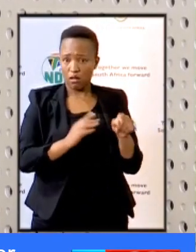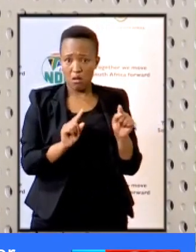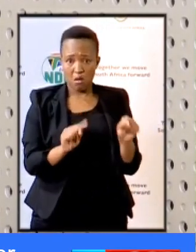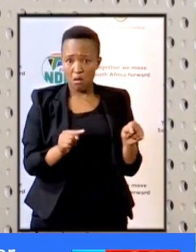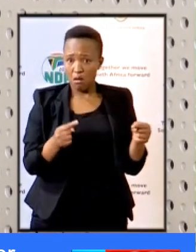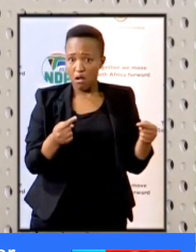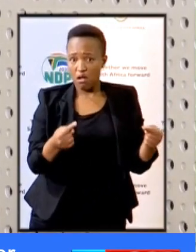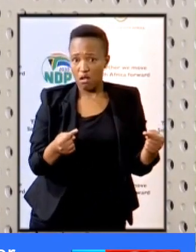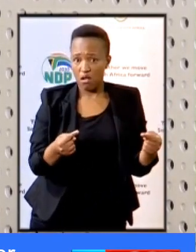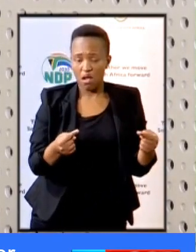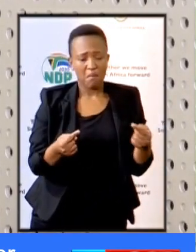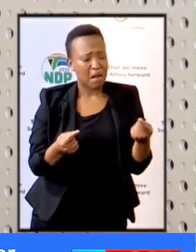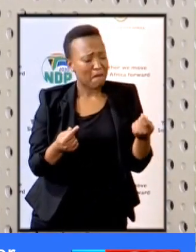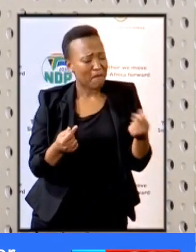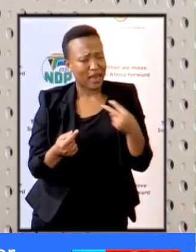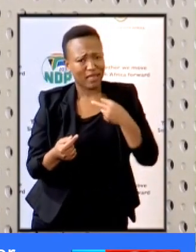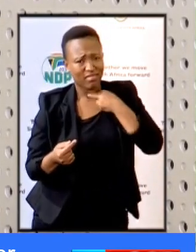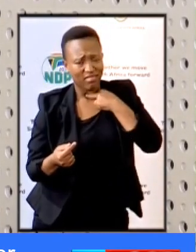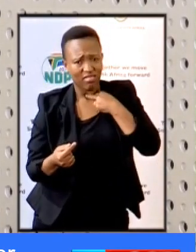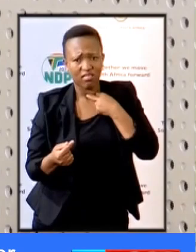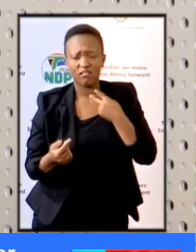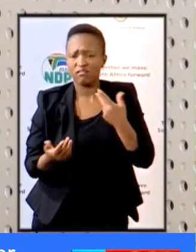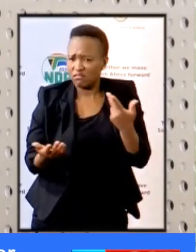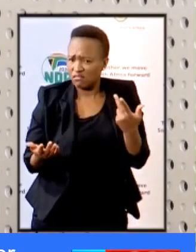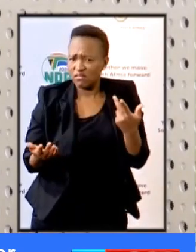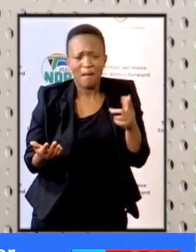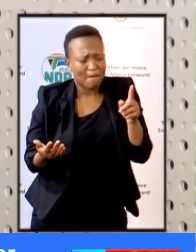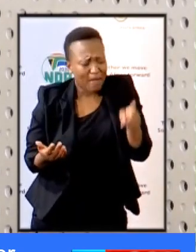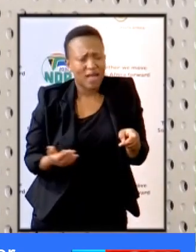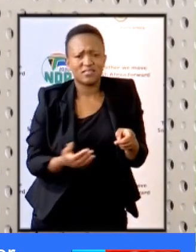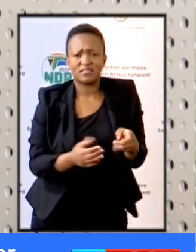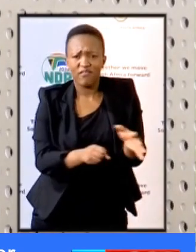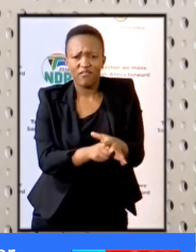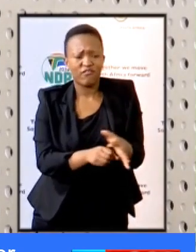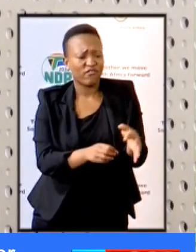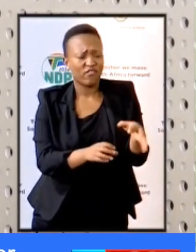some form of money. If it's NSFAS, yes, it's NSFAS, but